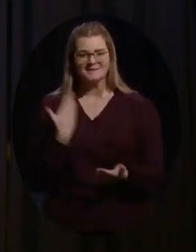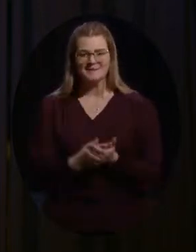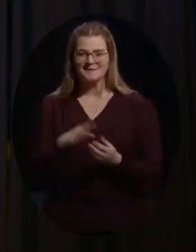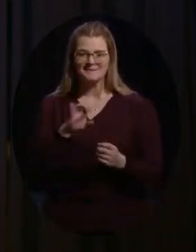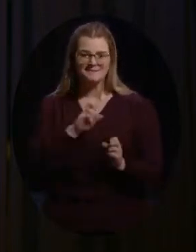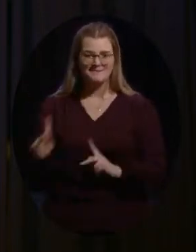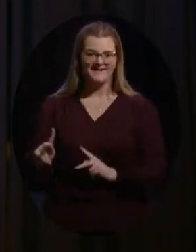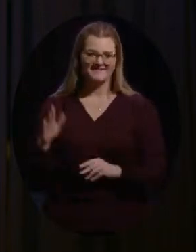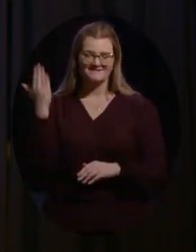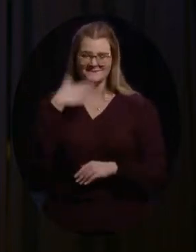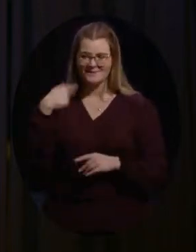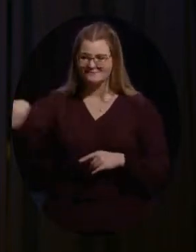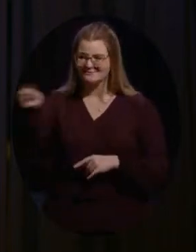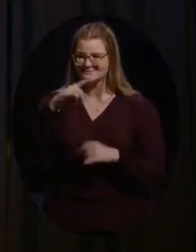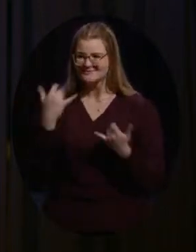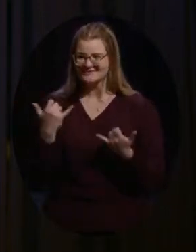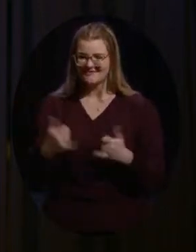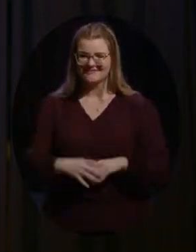tonight.